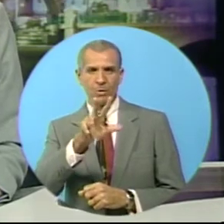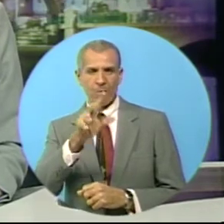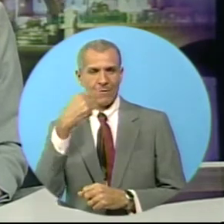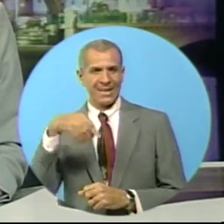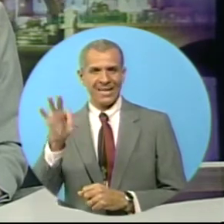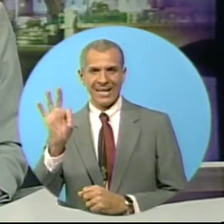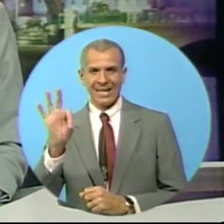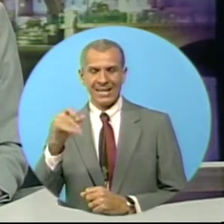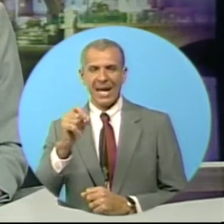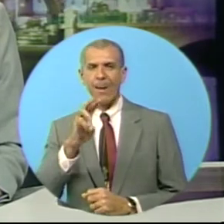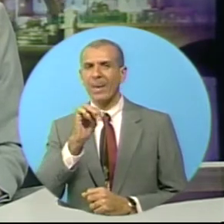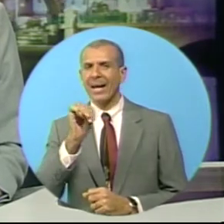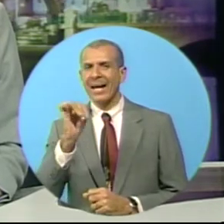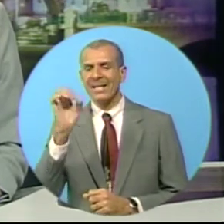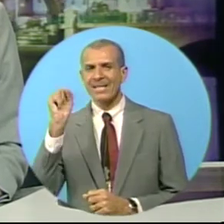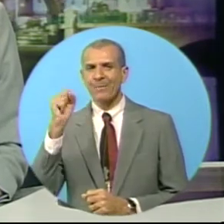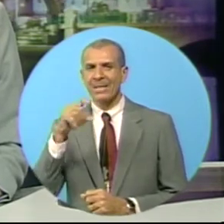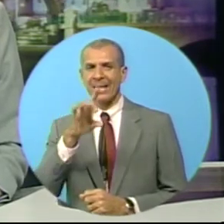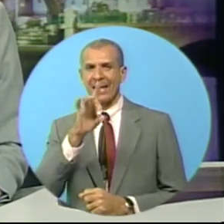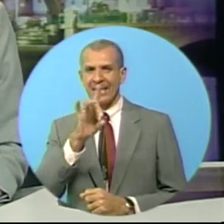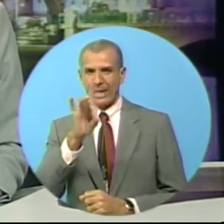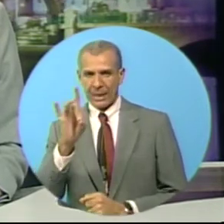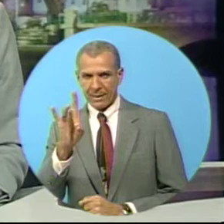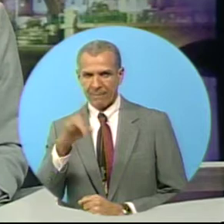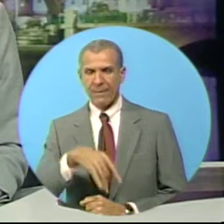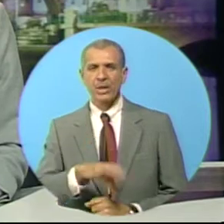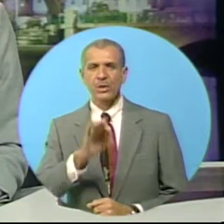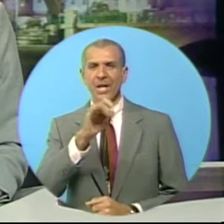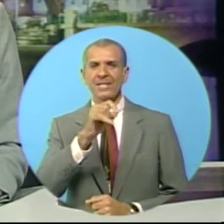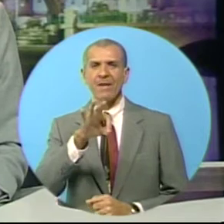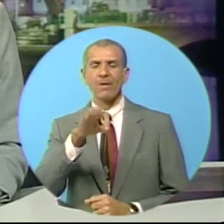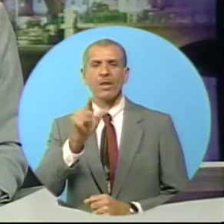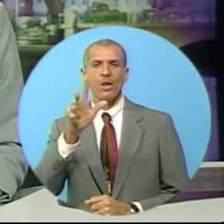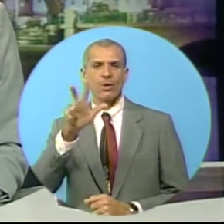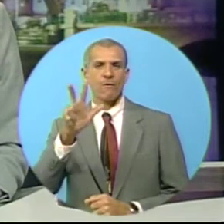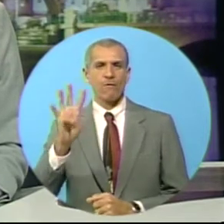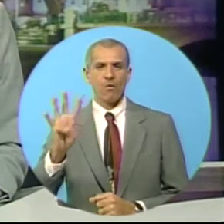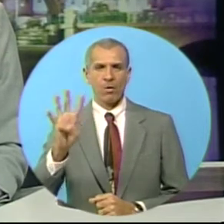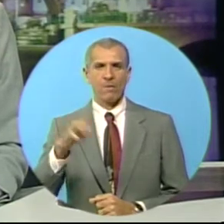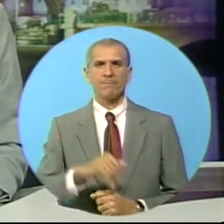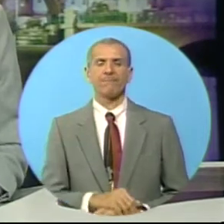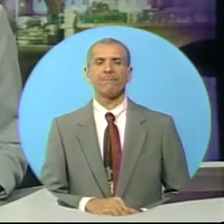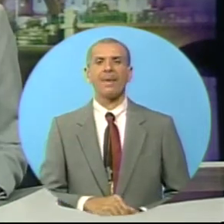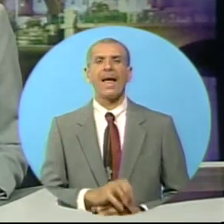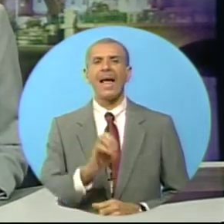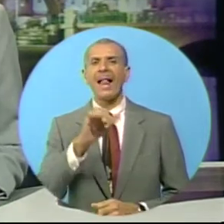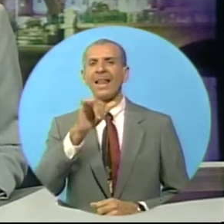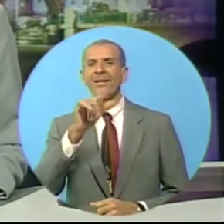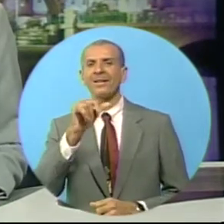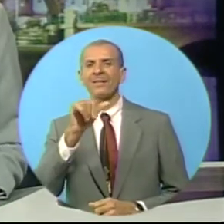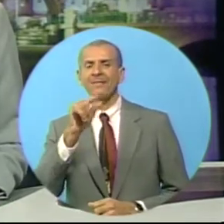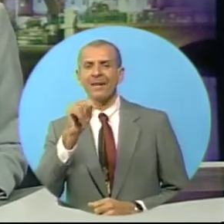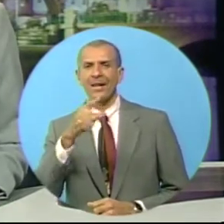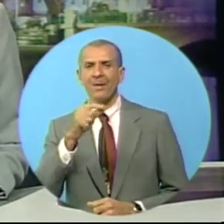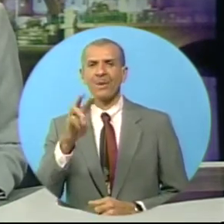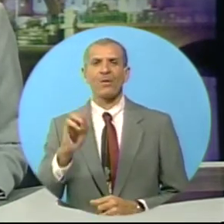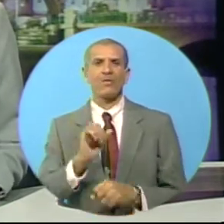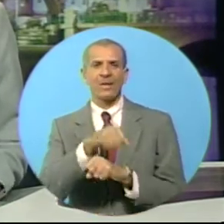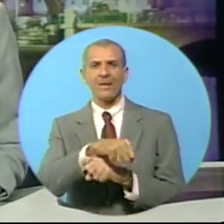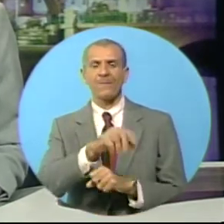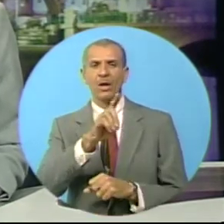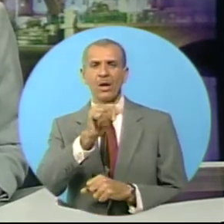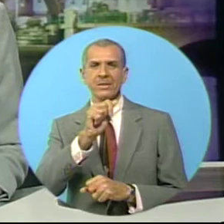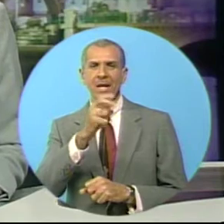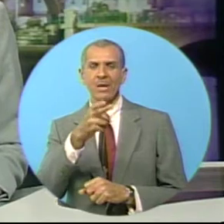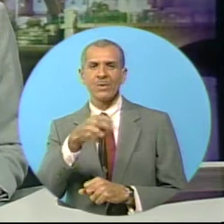9, with Micaiah Simmons scoring 88, Charles F. 34. At Ellerton, Wesley Hall defeated Ada Costa Edwards by 9